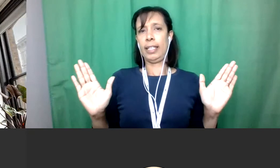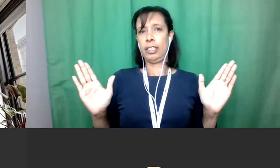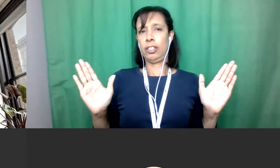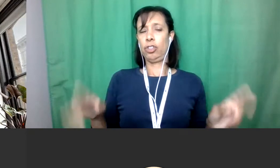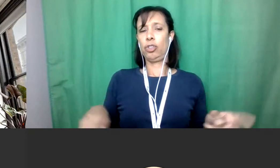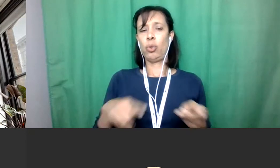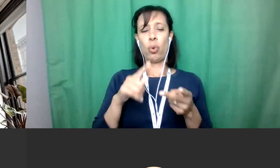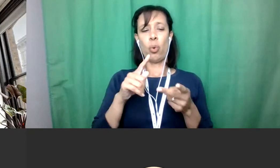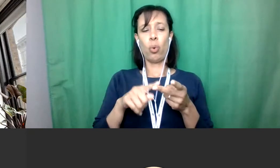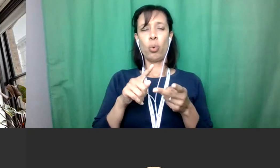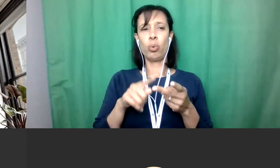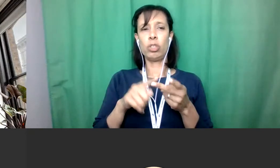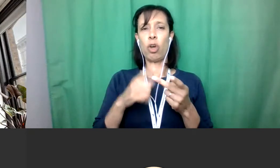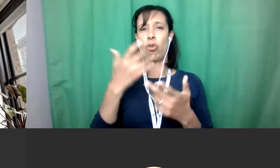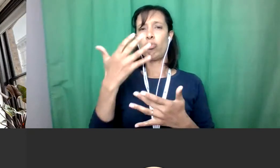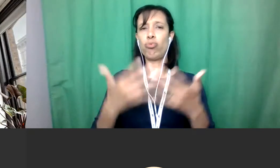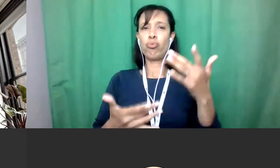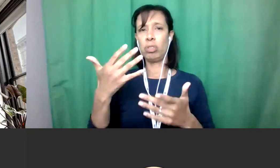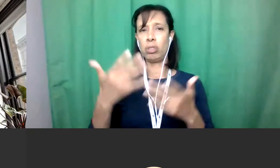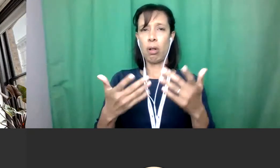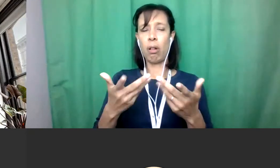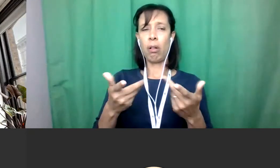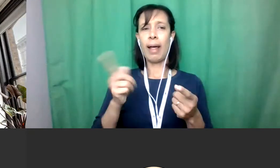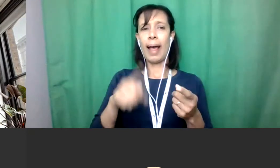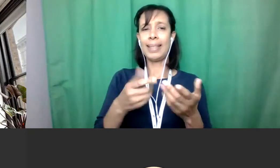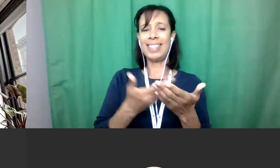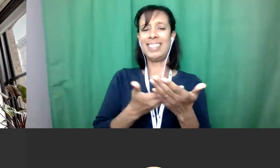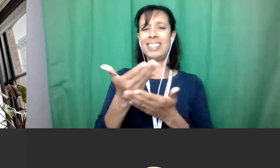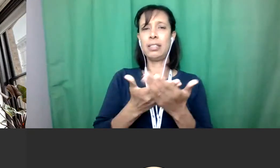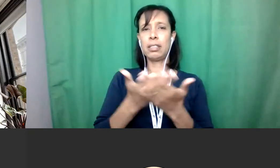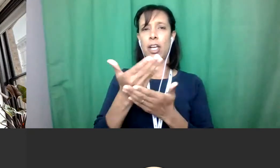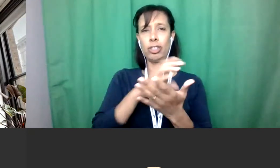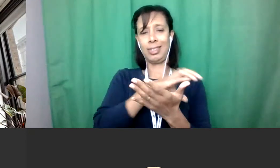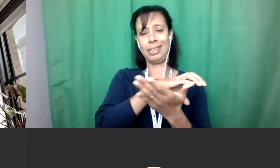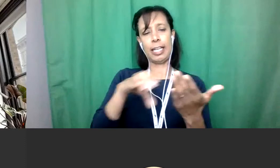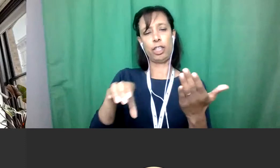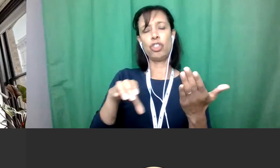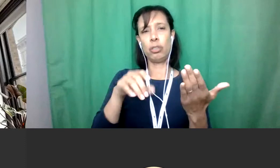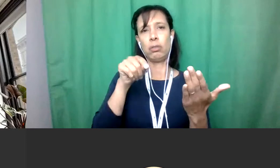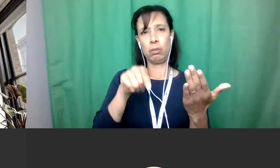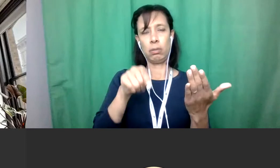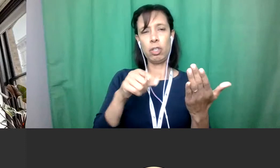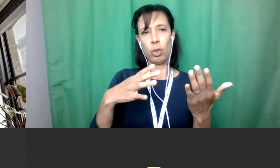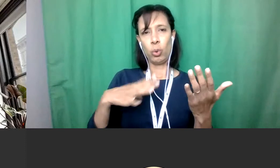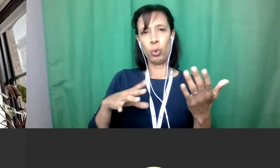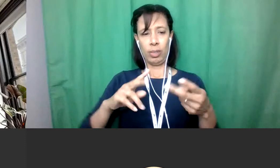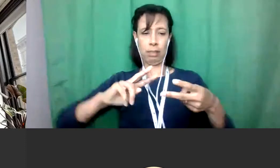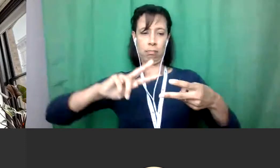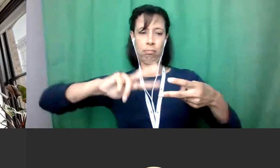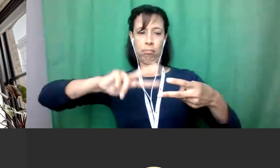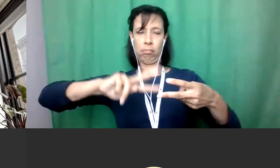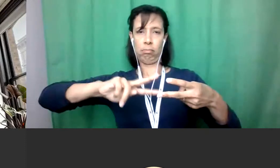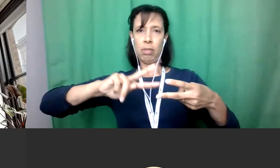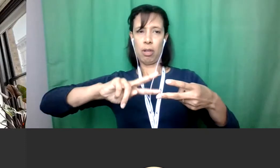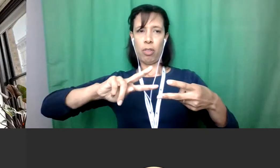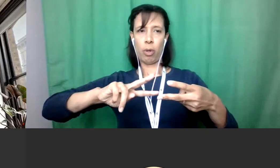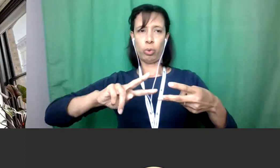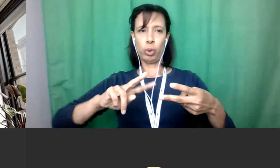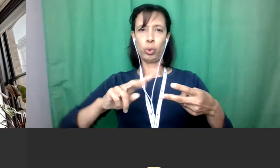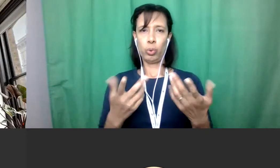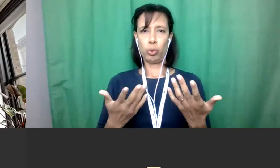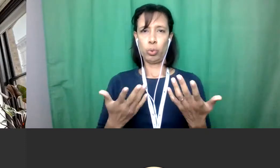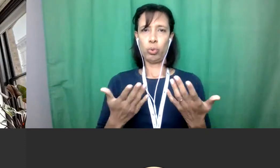So almost half of the literature of the dissertation is made up of your results, discussion and conclusion section. So they have